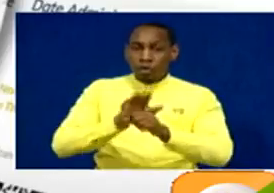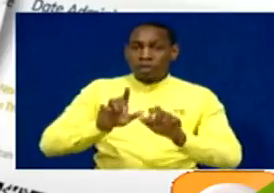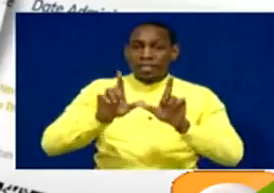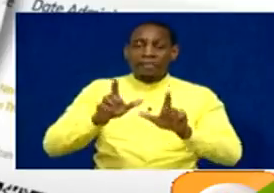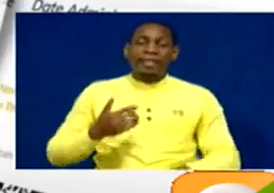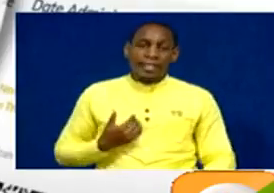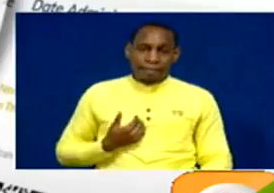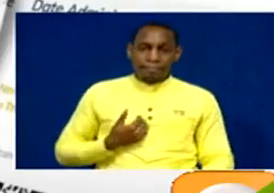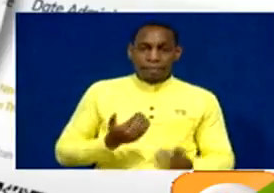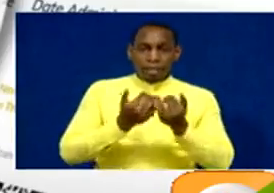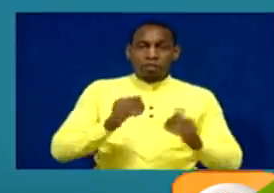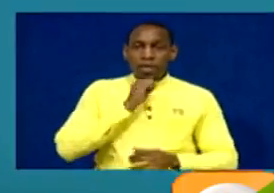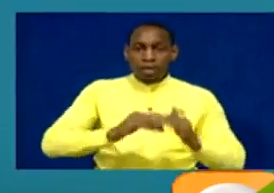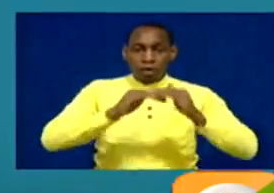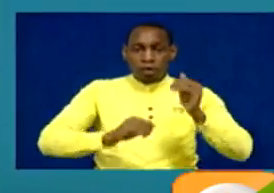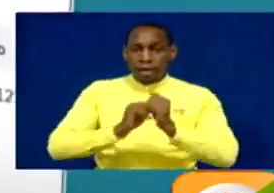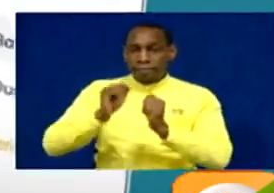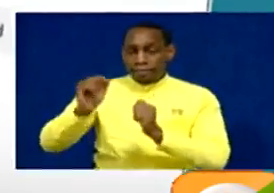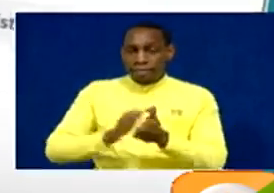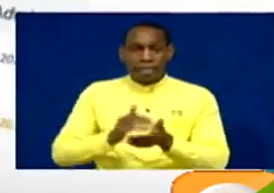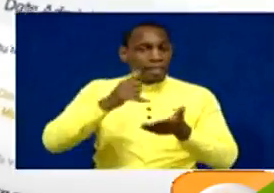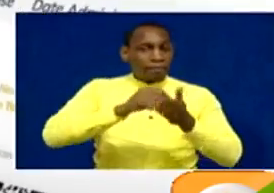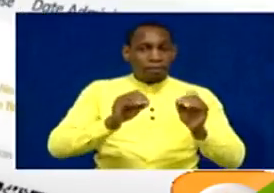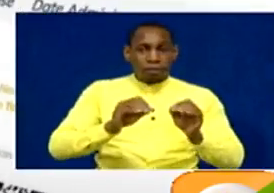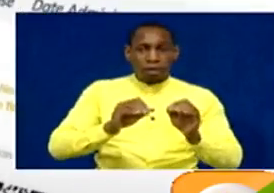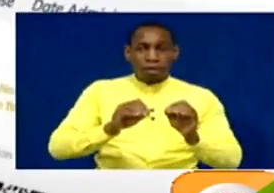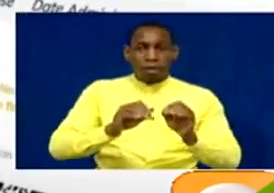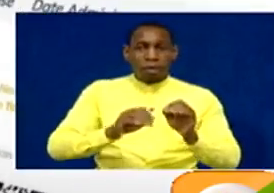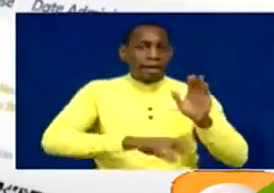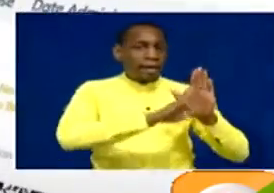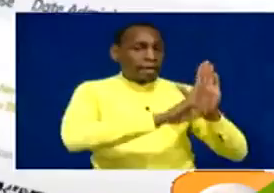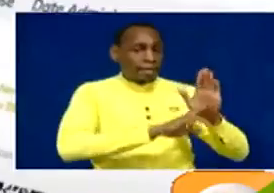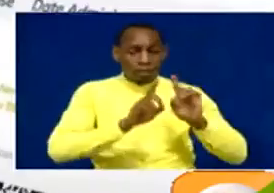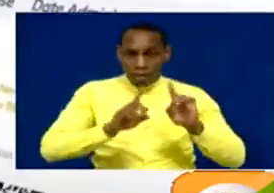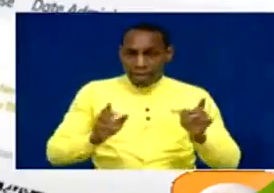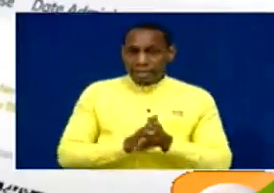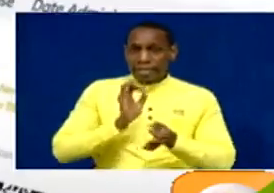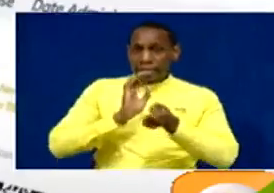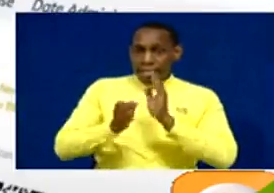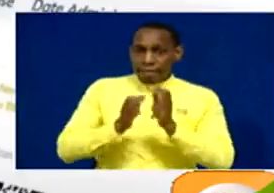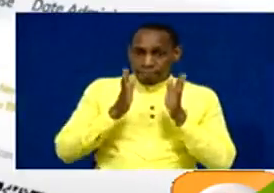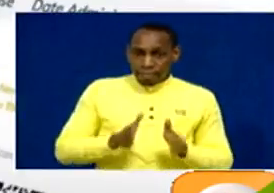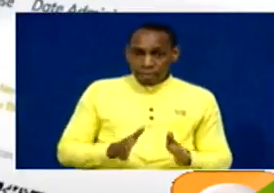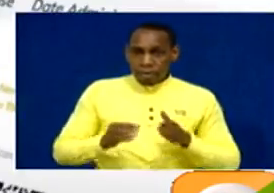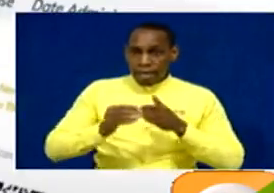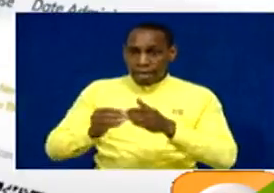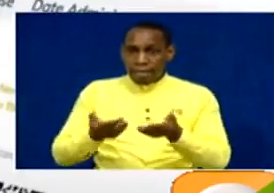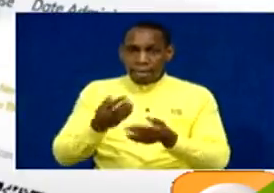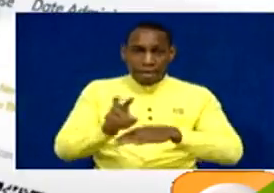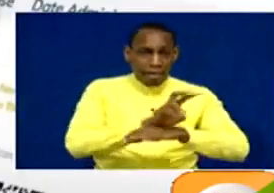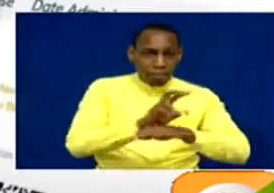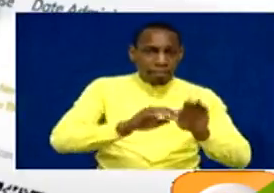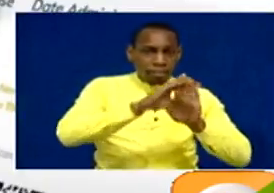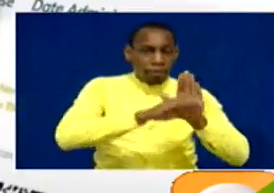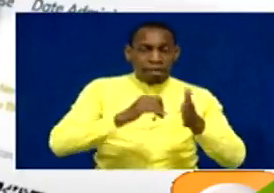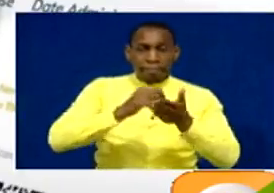COVID-19 certificates. Children below age of 15 years have been exempted from this requirement. However, if a person will be leading or supervising a